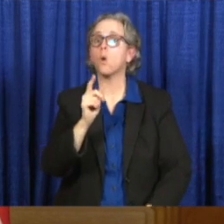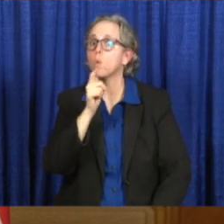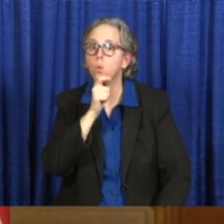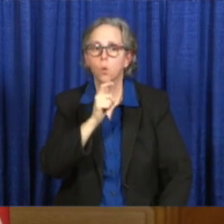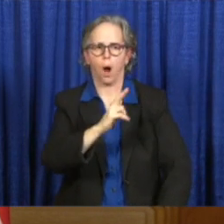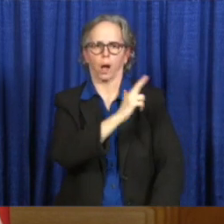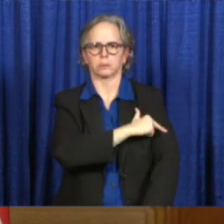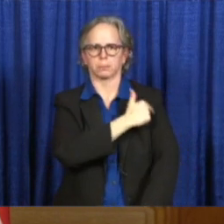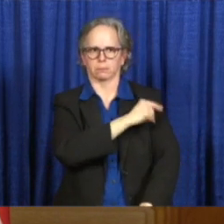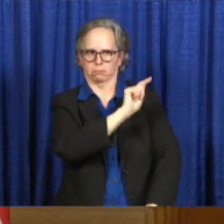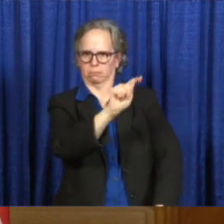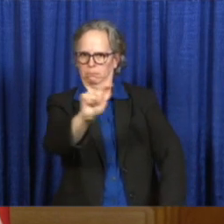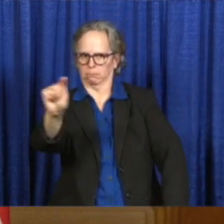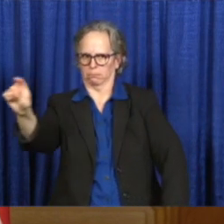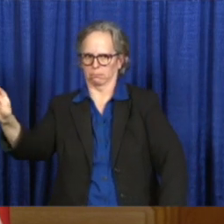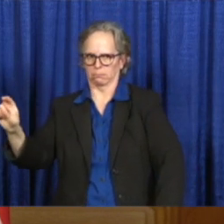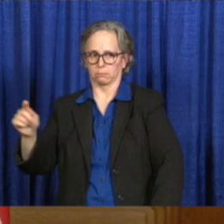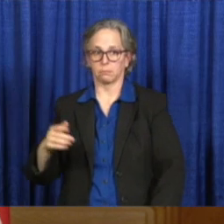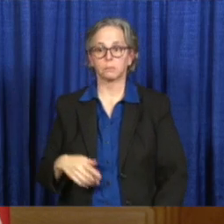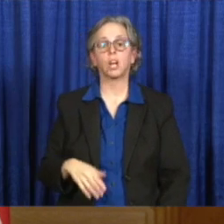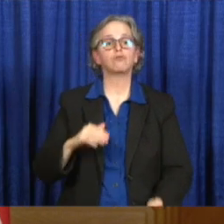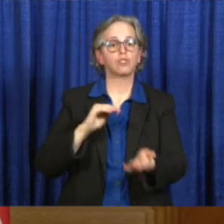Dr. Acton is signing an order